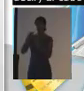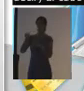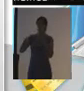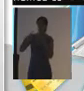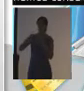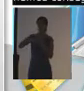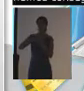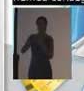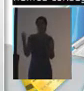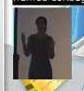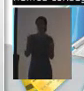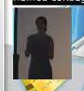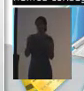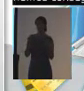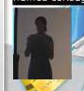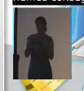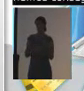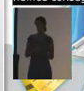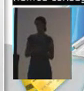900 tests,